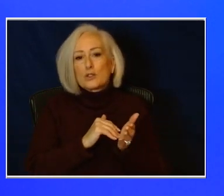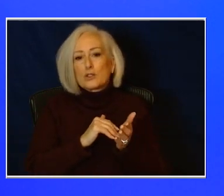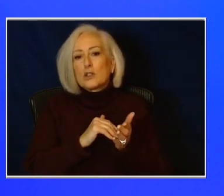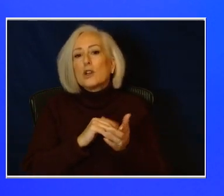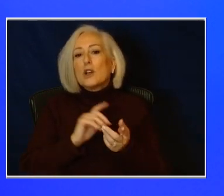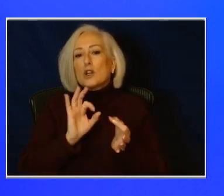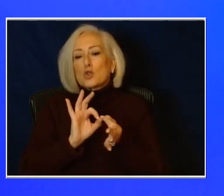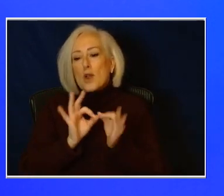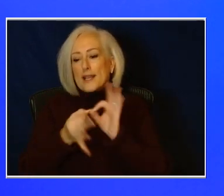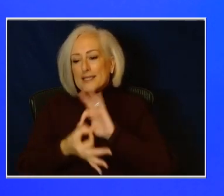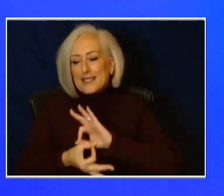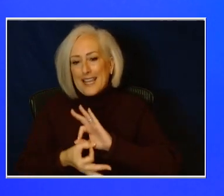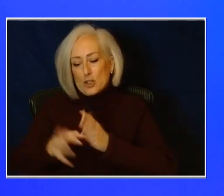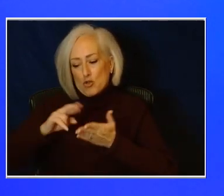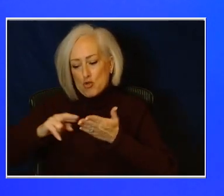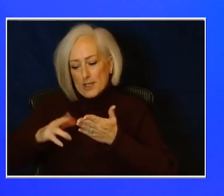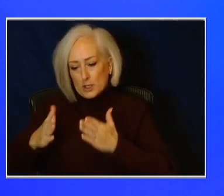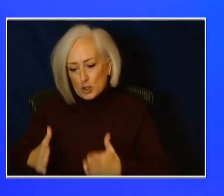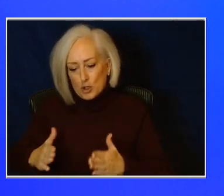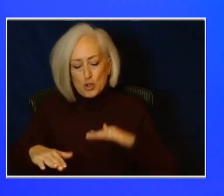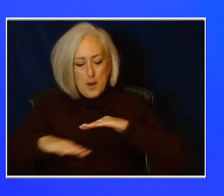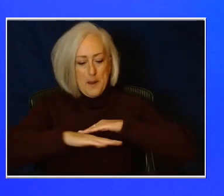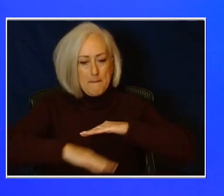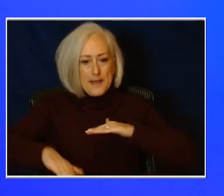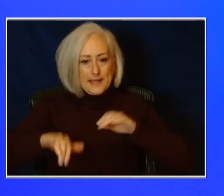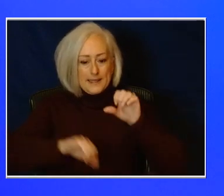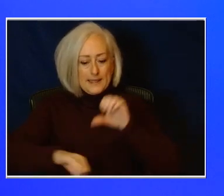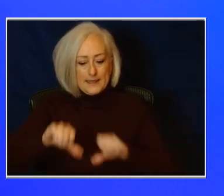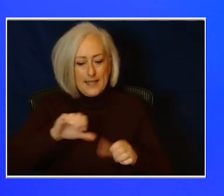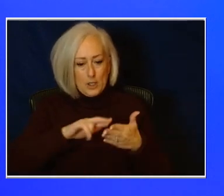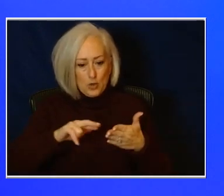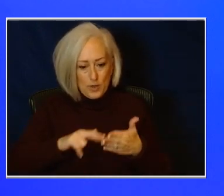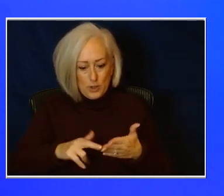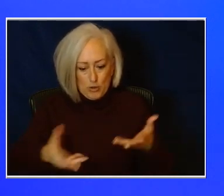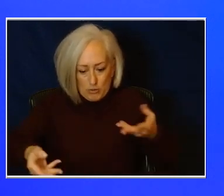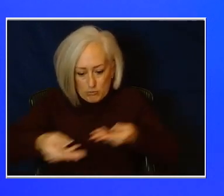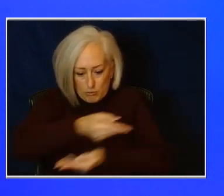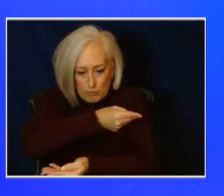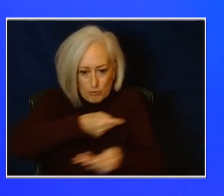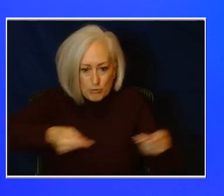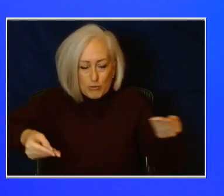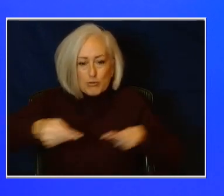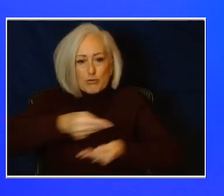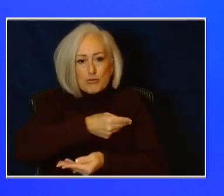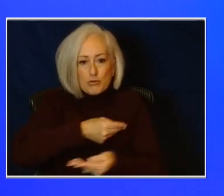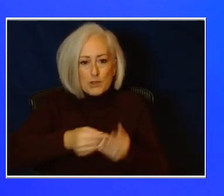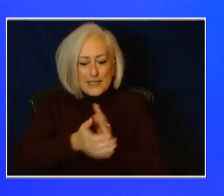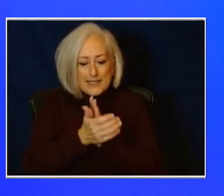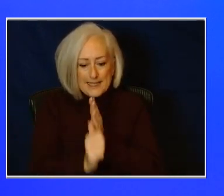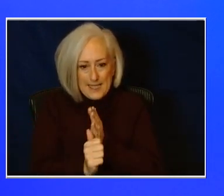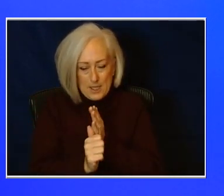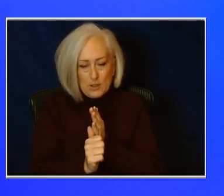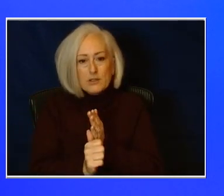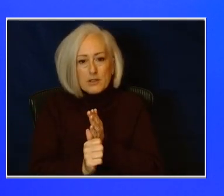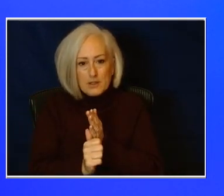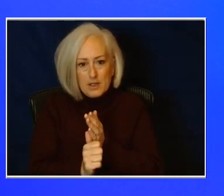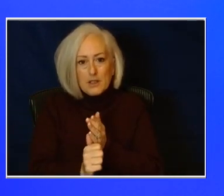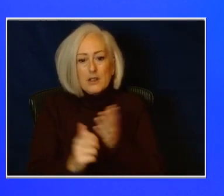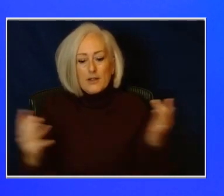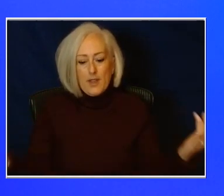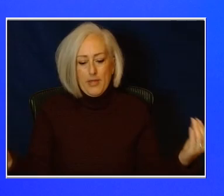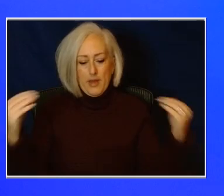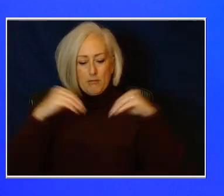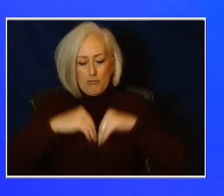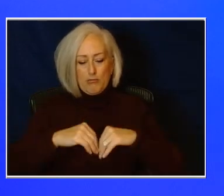and a basic science researcher, that's what it took in the skill set, the collective skill set that those folks brought to the table